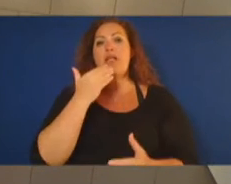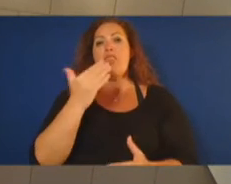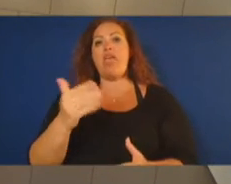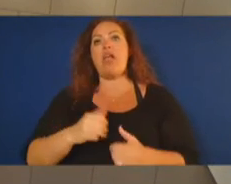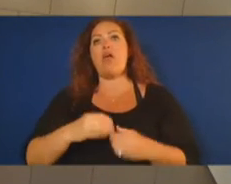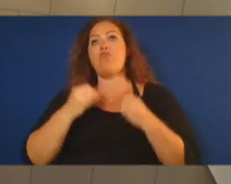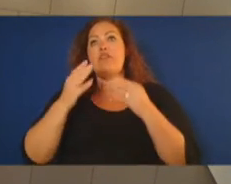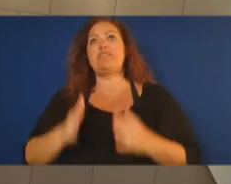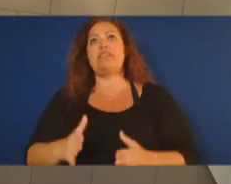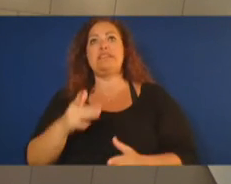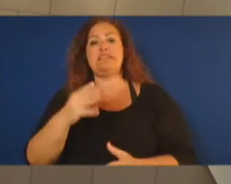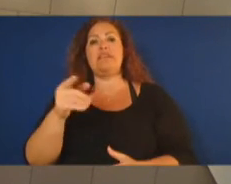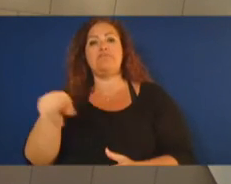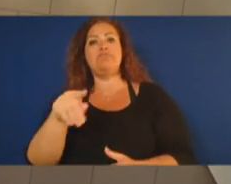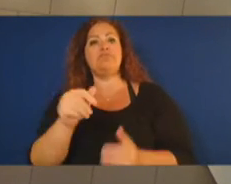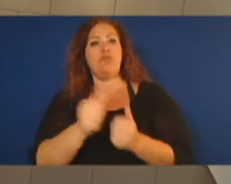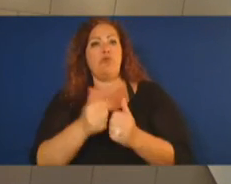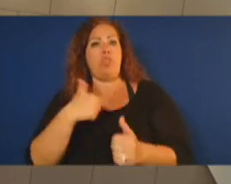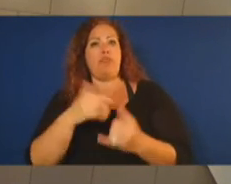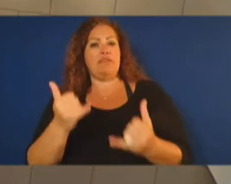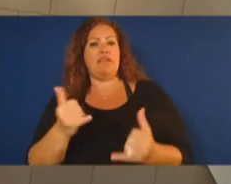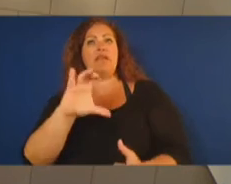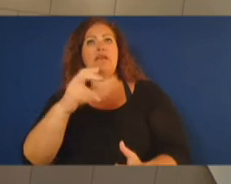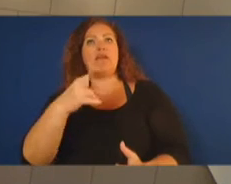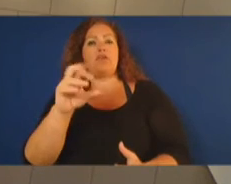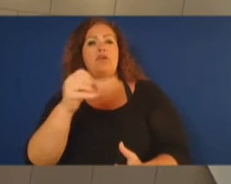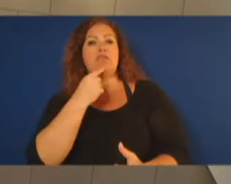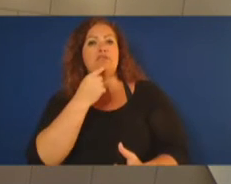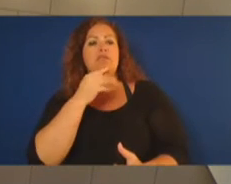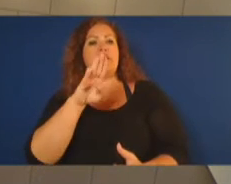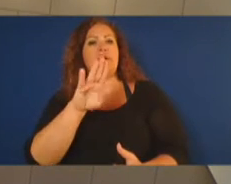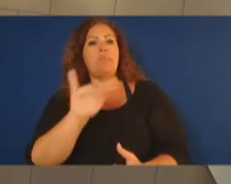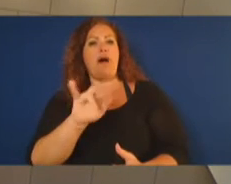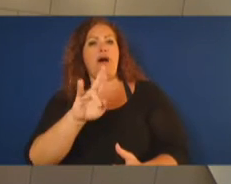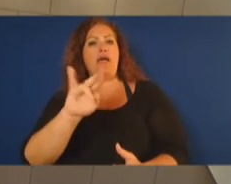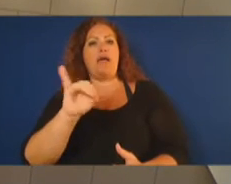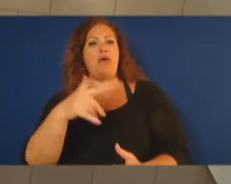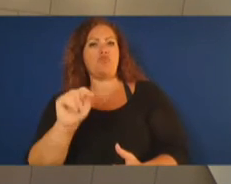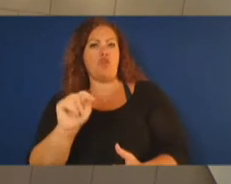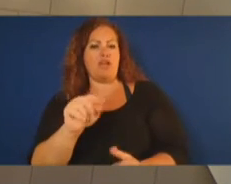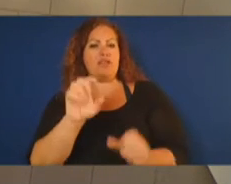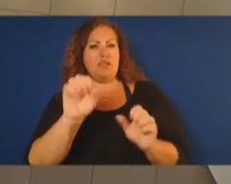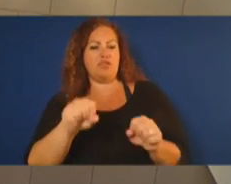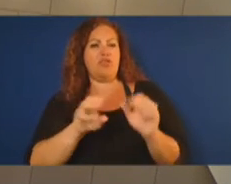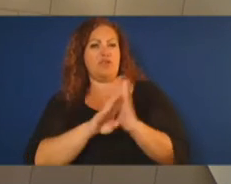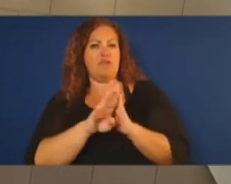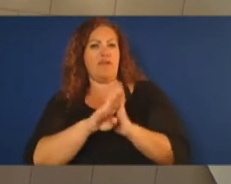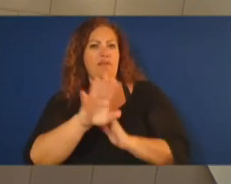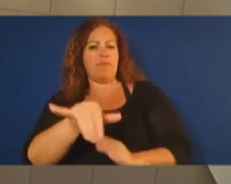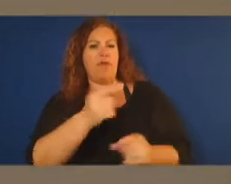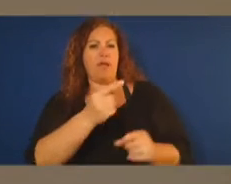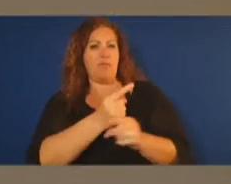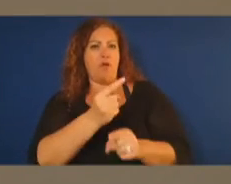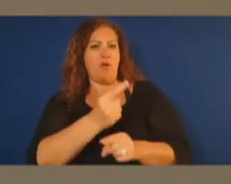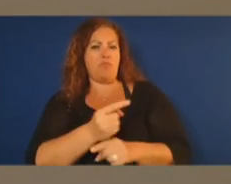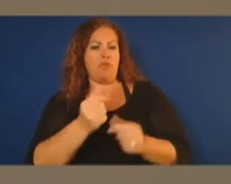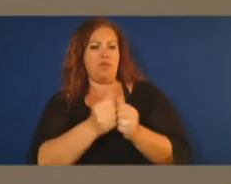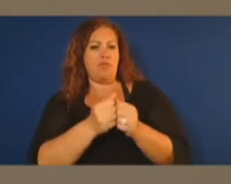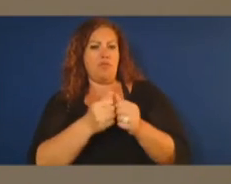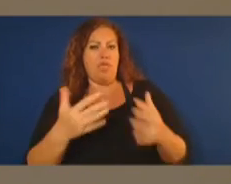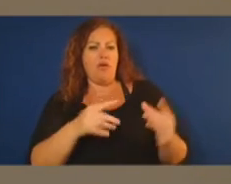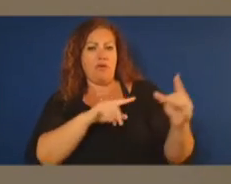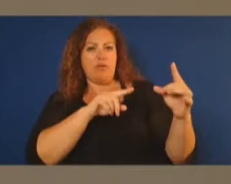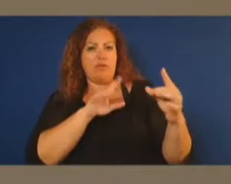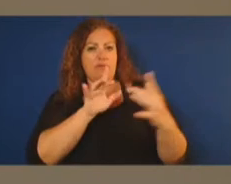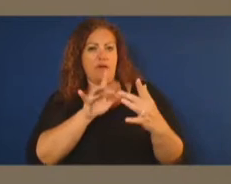being with us today Chris you said by right you could develop um that property without coming to the